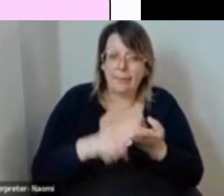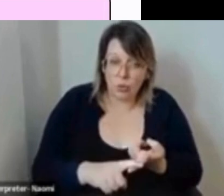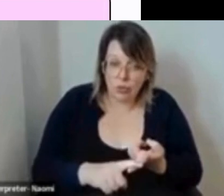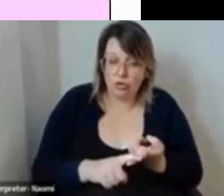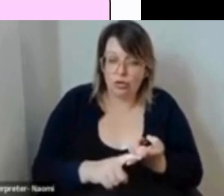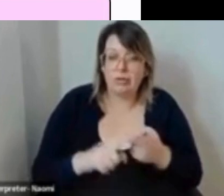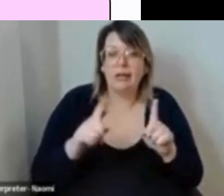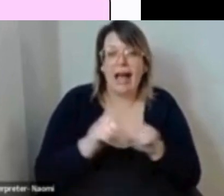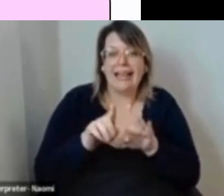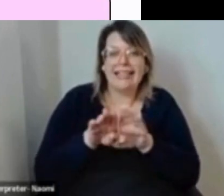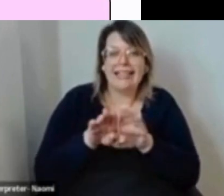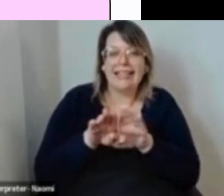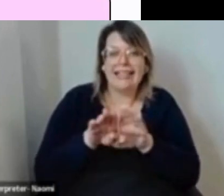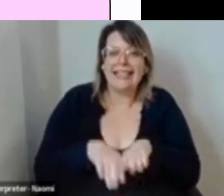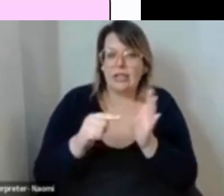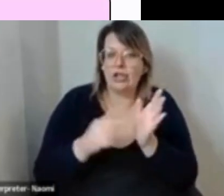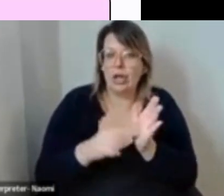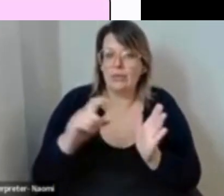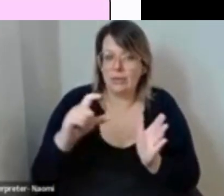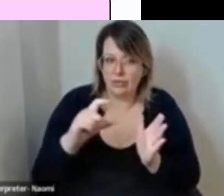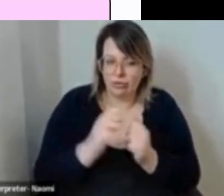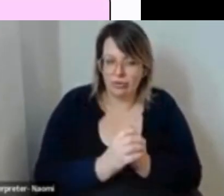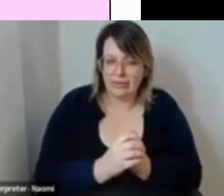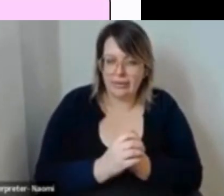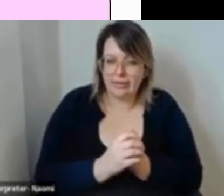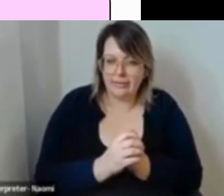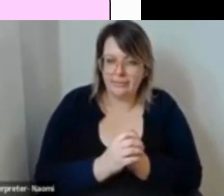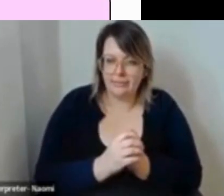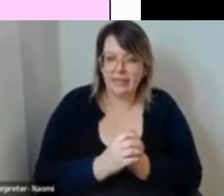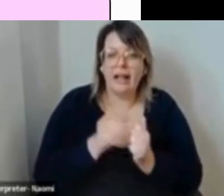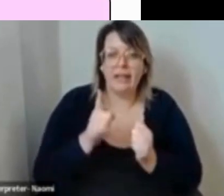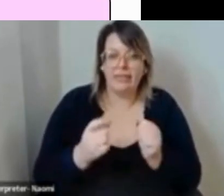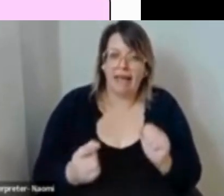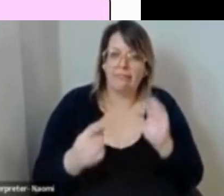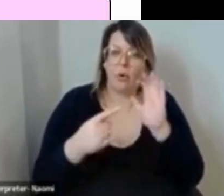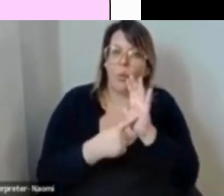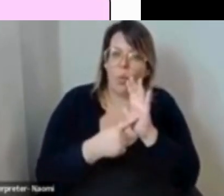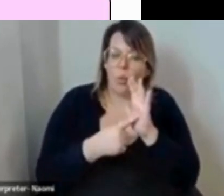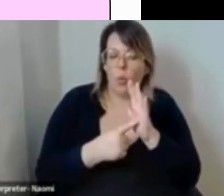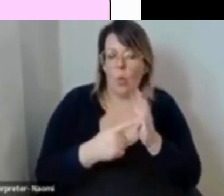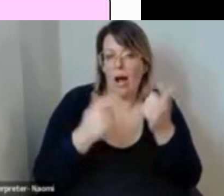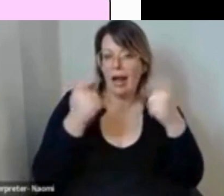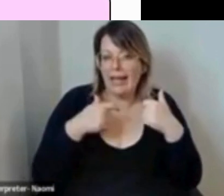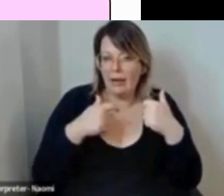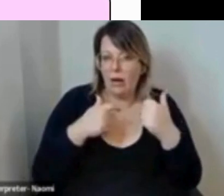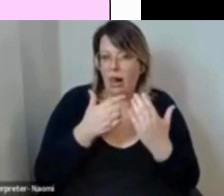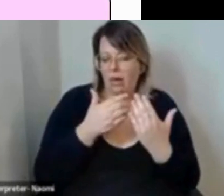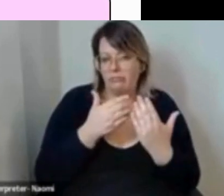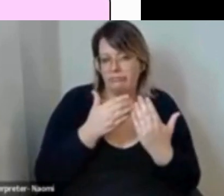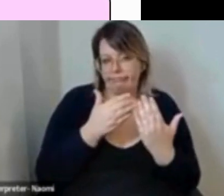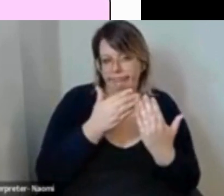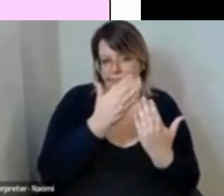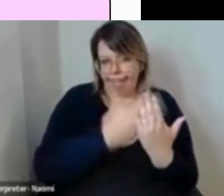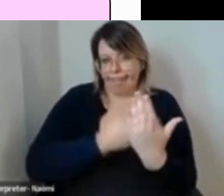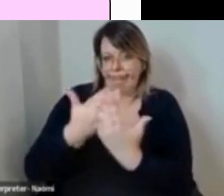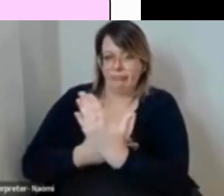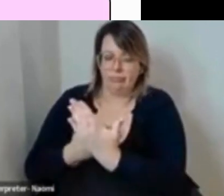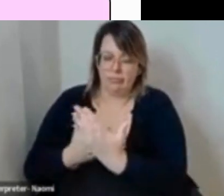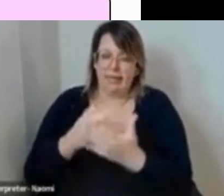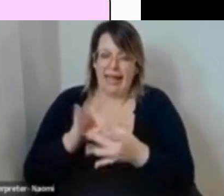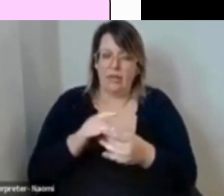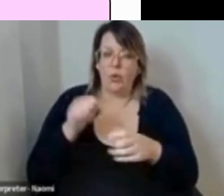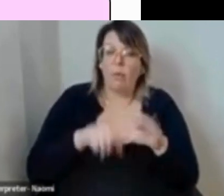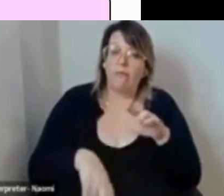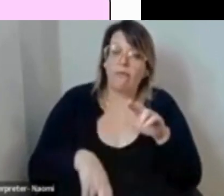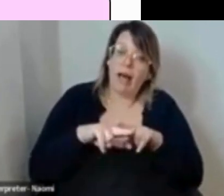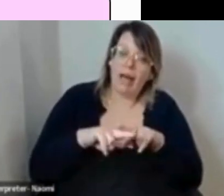standard terms and conditions. These are all the core legal documents that will form the final revenue funding agreement. They do need to be read